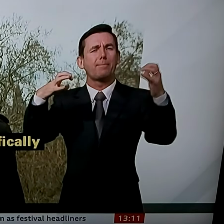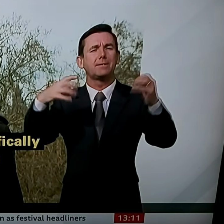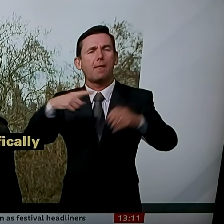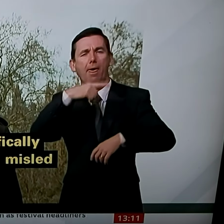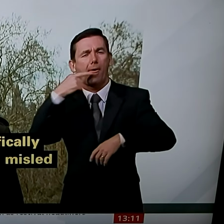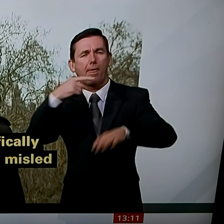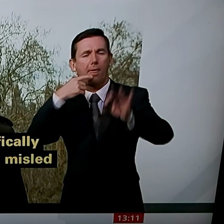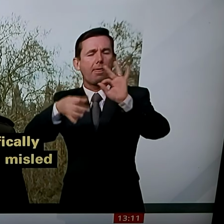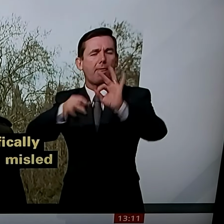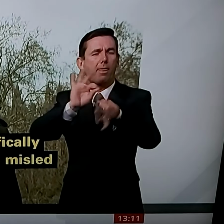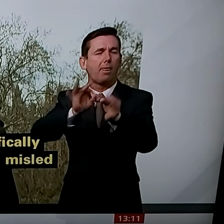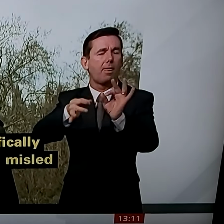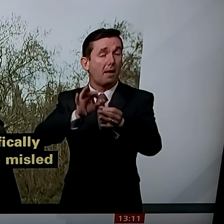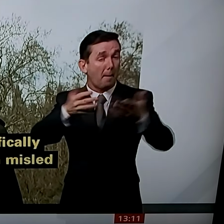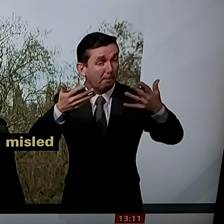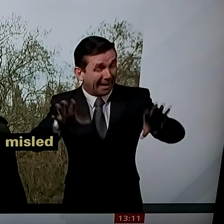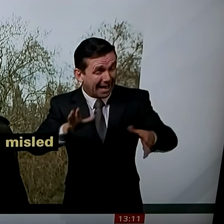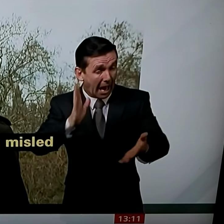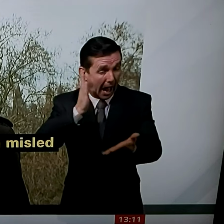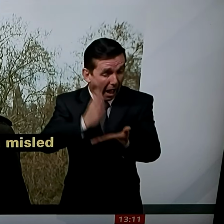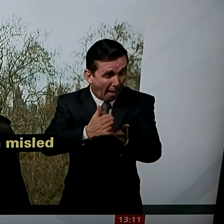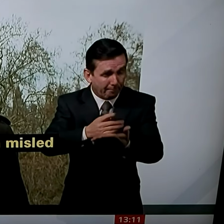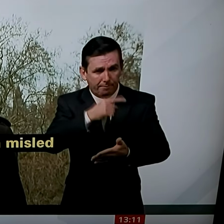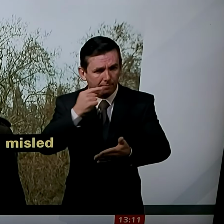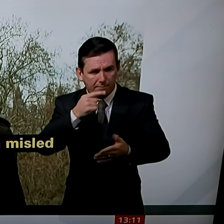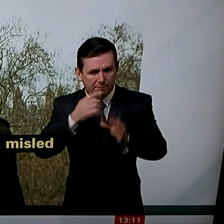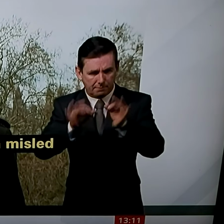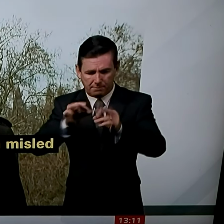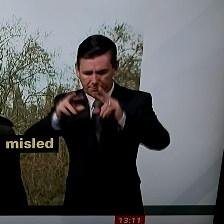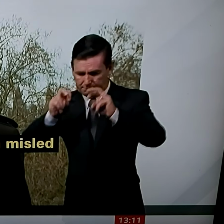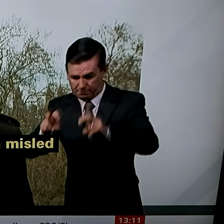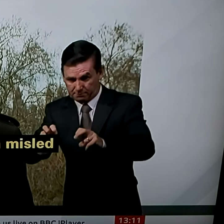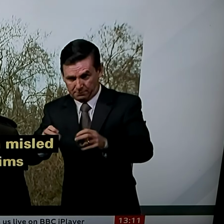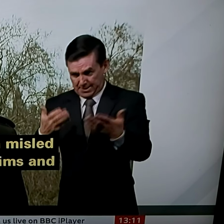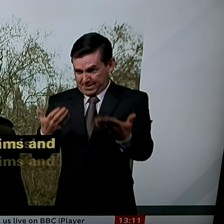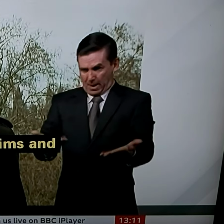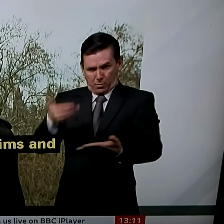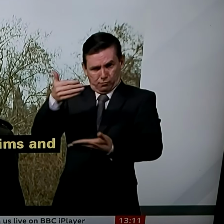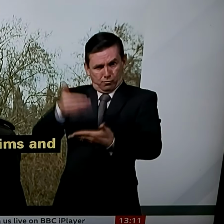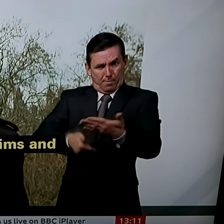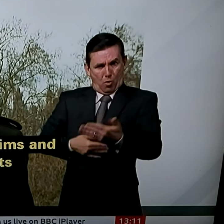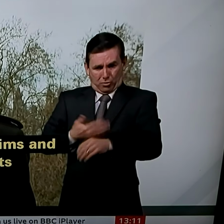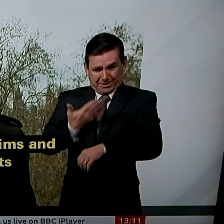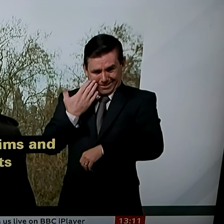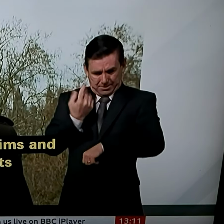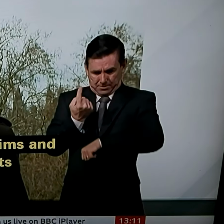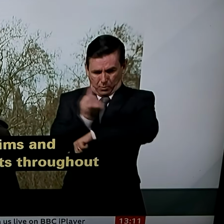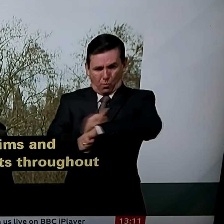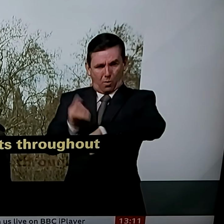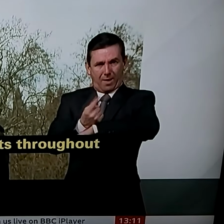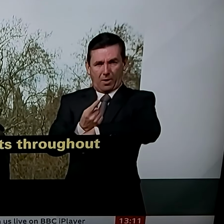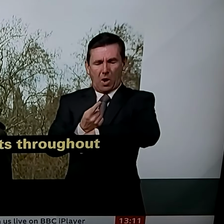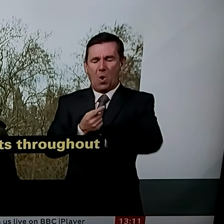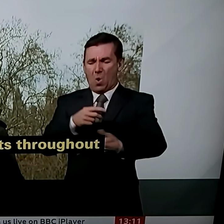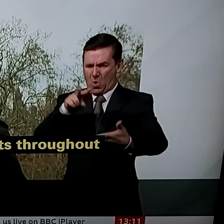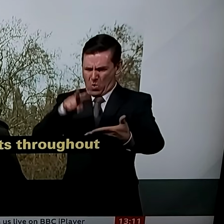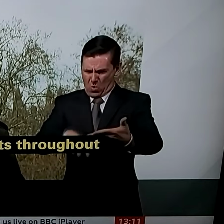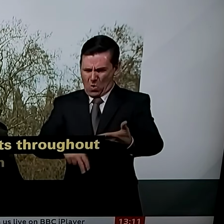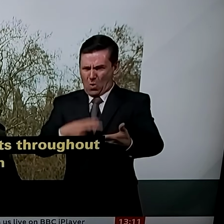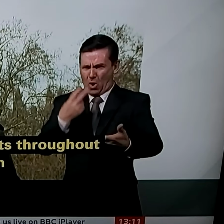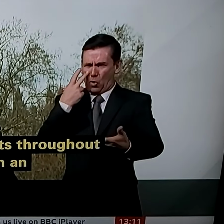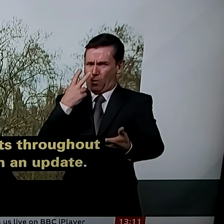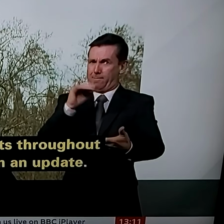denials about those events throughout the pandemic has given an update. And it doesn't look good for the former Prime Minister at this